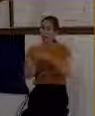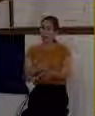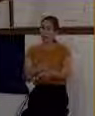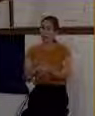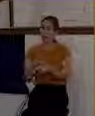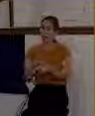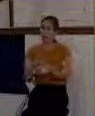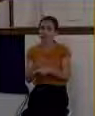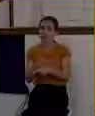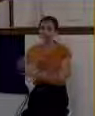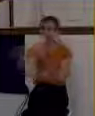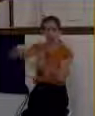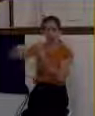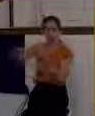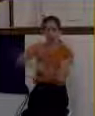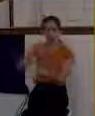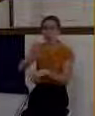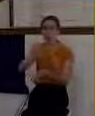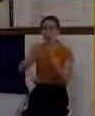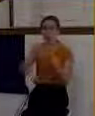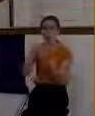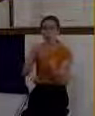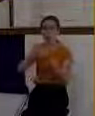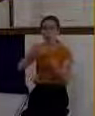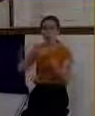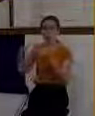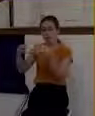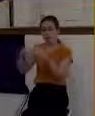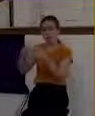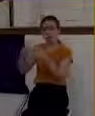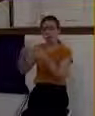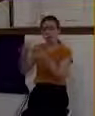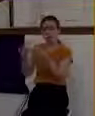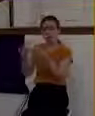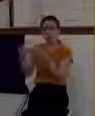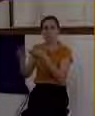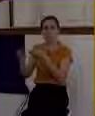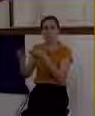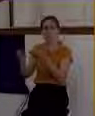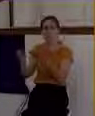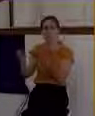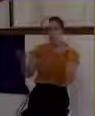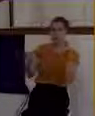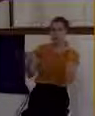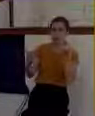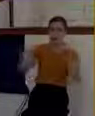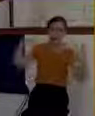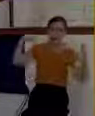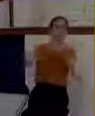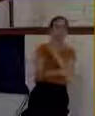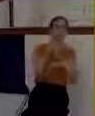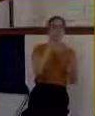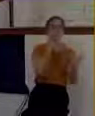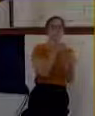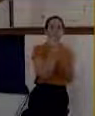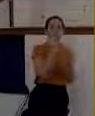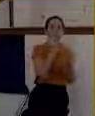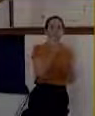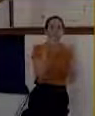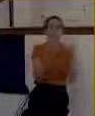down spiritually. You know, there are a lot of people out there that claim to be Christians that are not. They claim to really worship the Lord